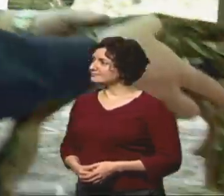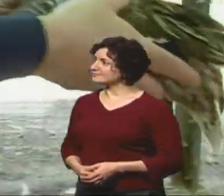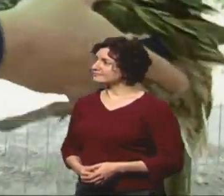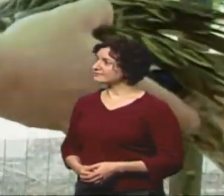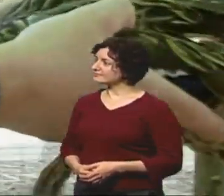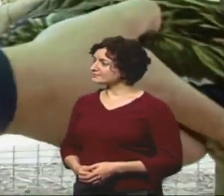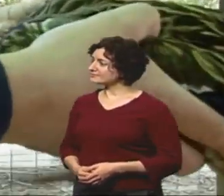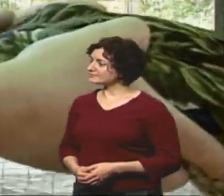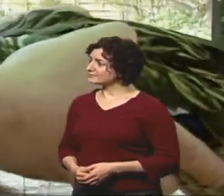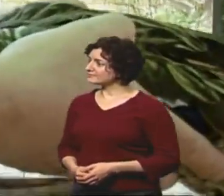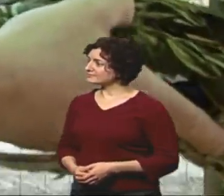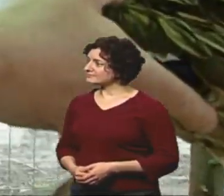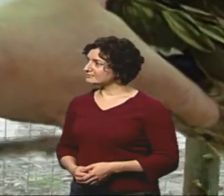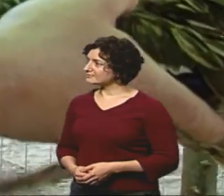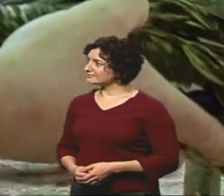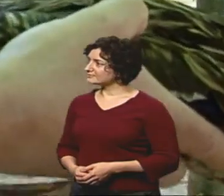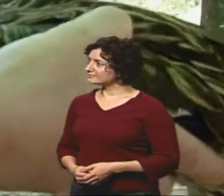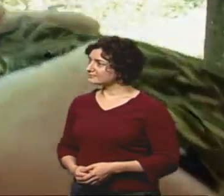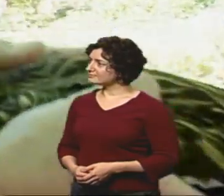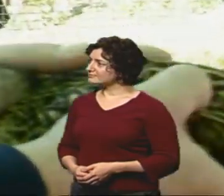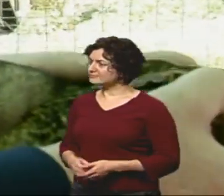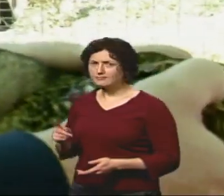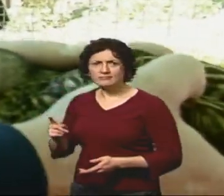Come on. Just having a look at that green spot or not. No.